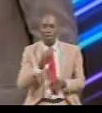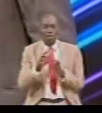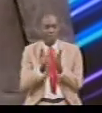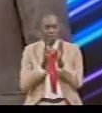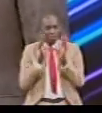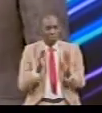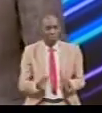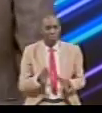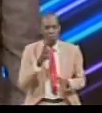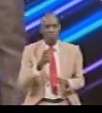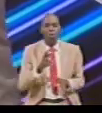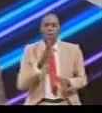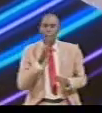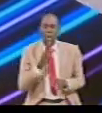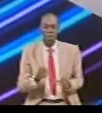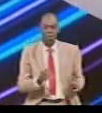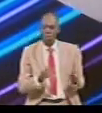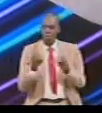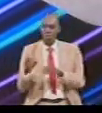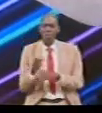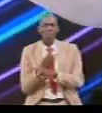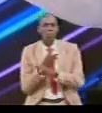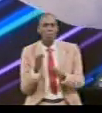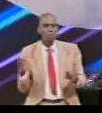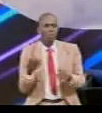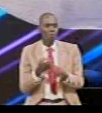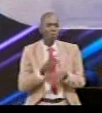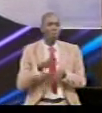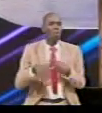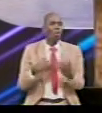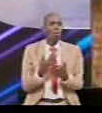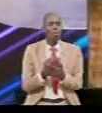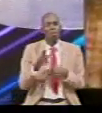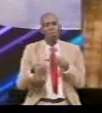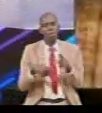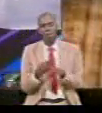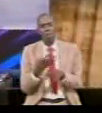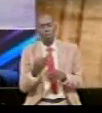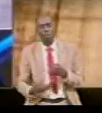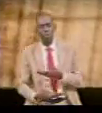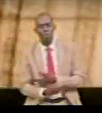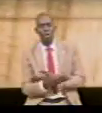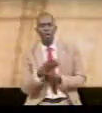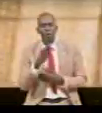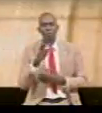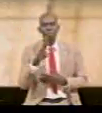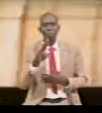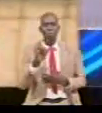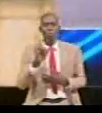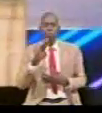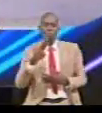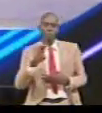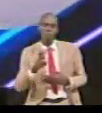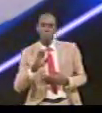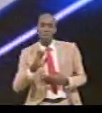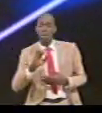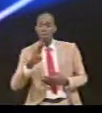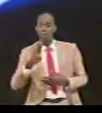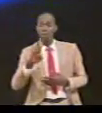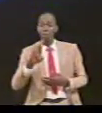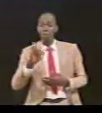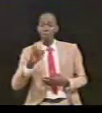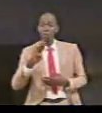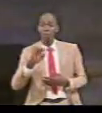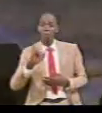that bribing and, you know, doing this and that. Whatsoever ye do on the road, whatsoever ye do